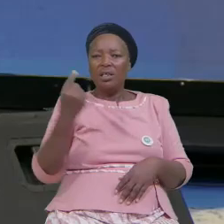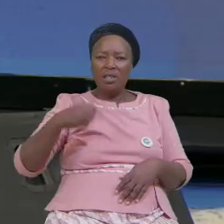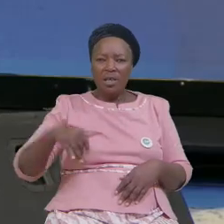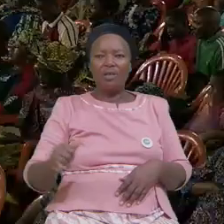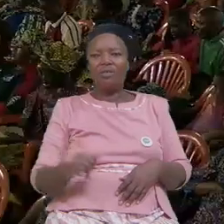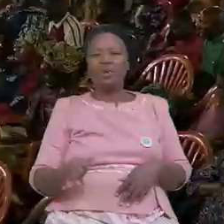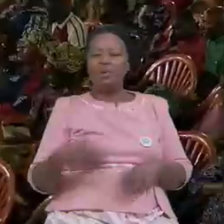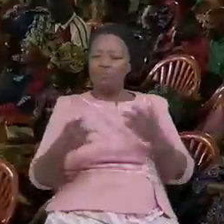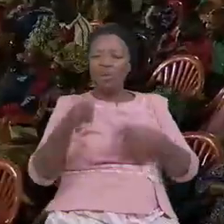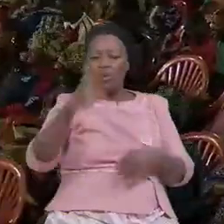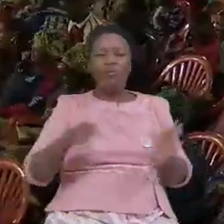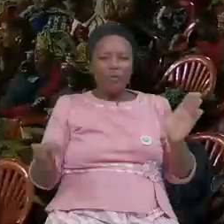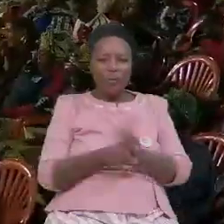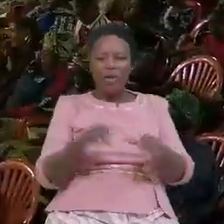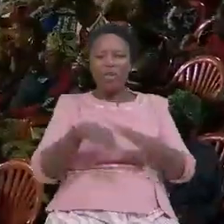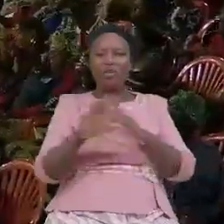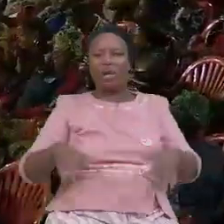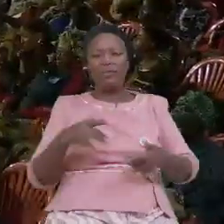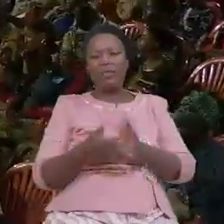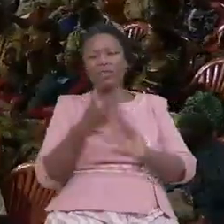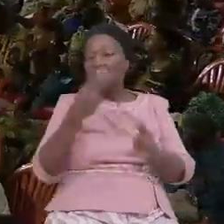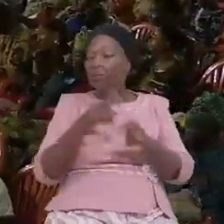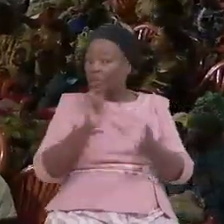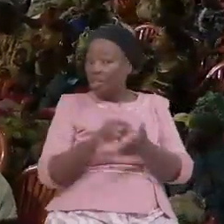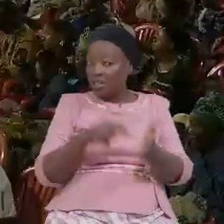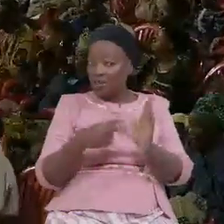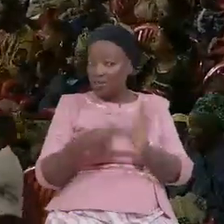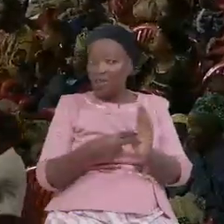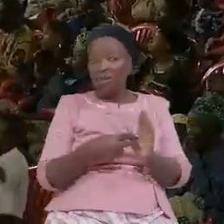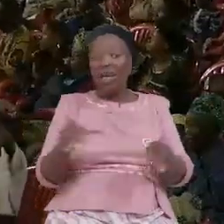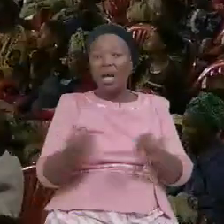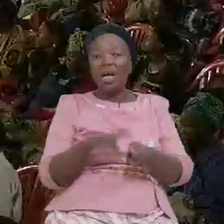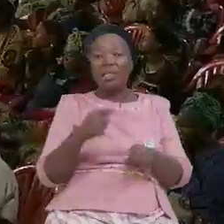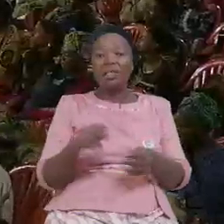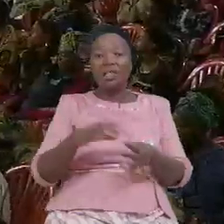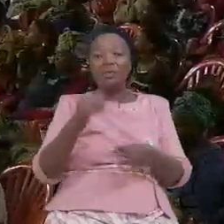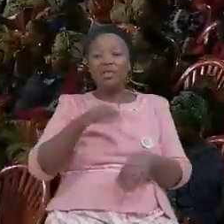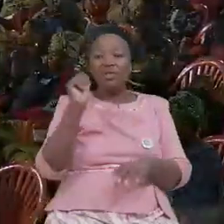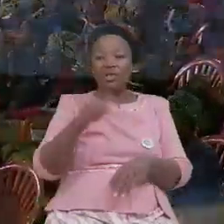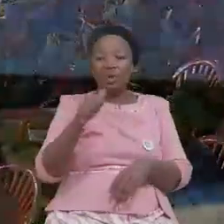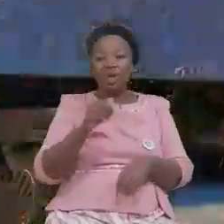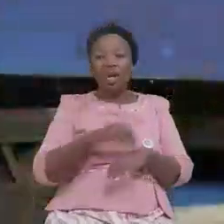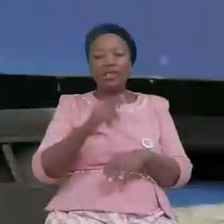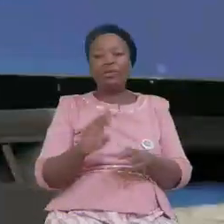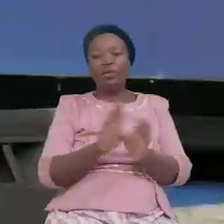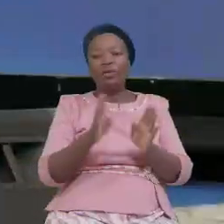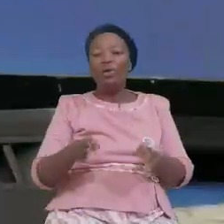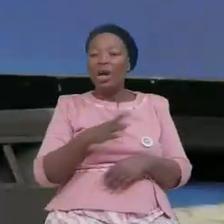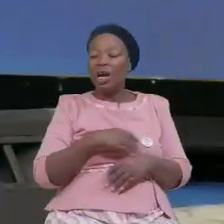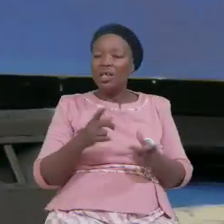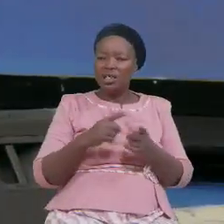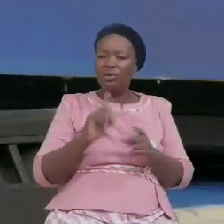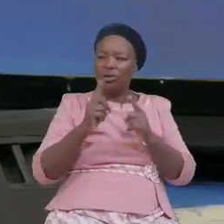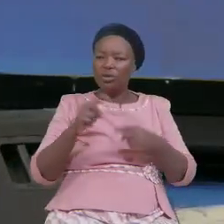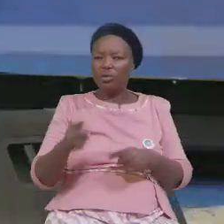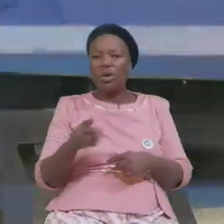in your life. That means that the spirit is knocking at your door, knocking at your door. And you say, who